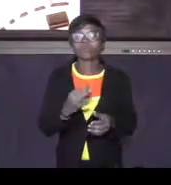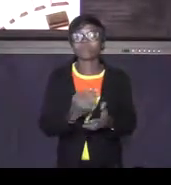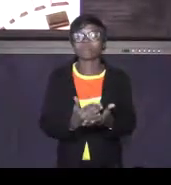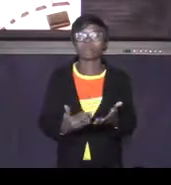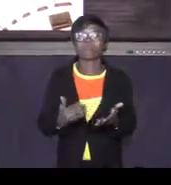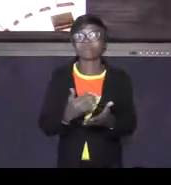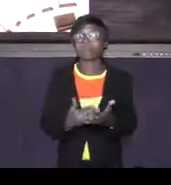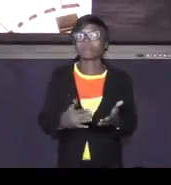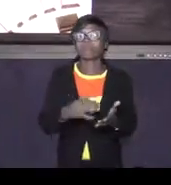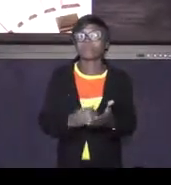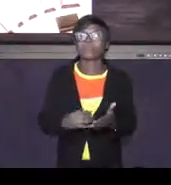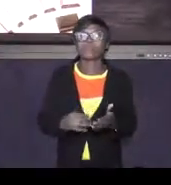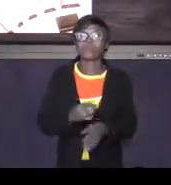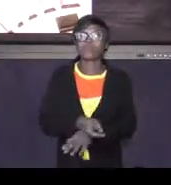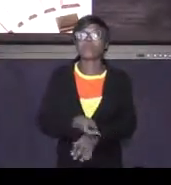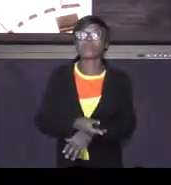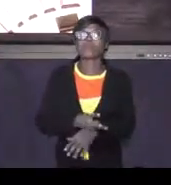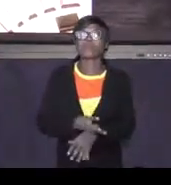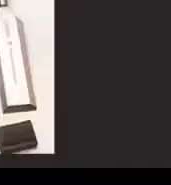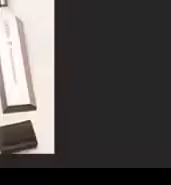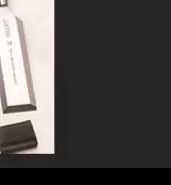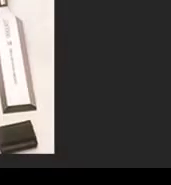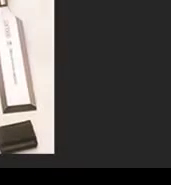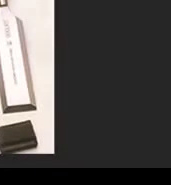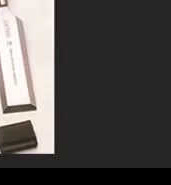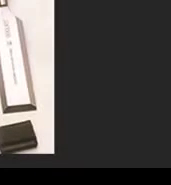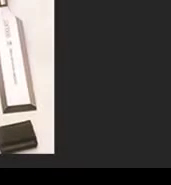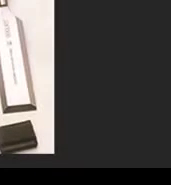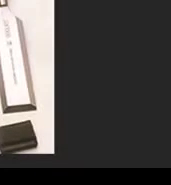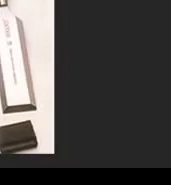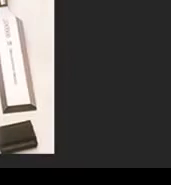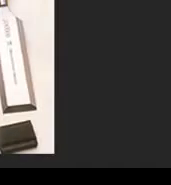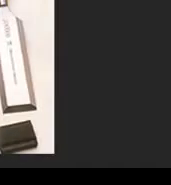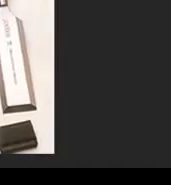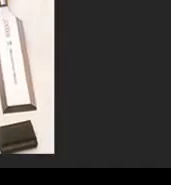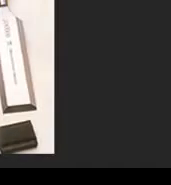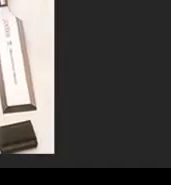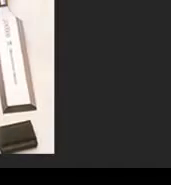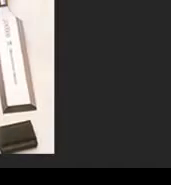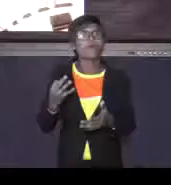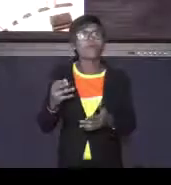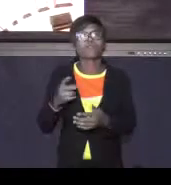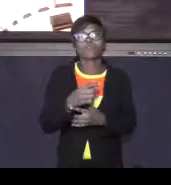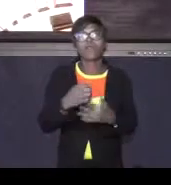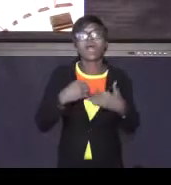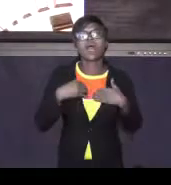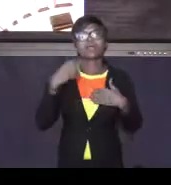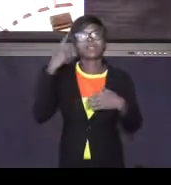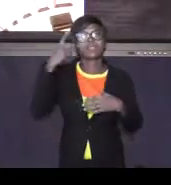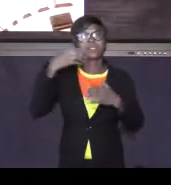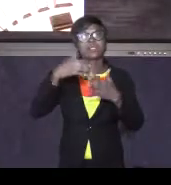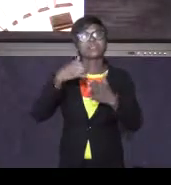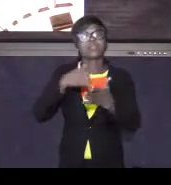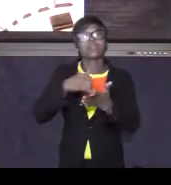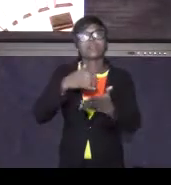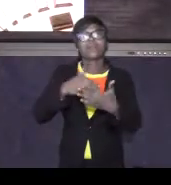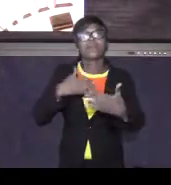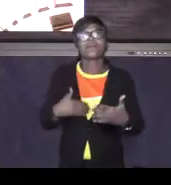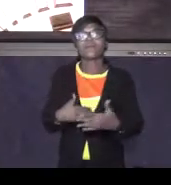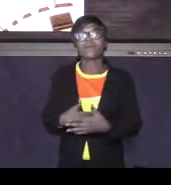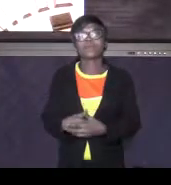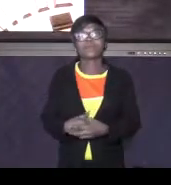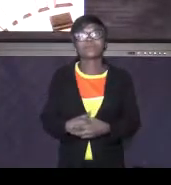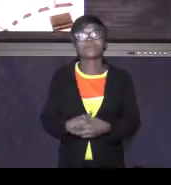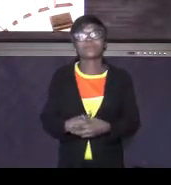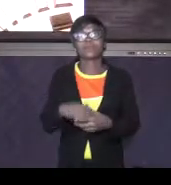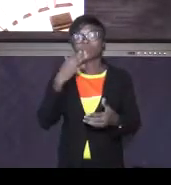example of chisel. Please look at it. I know some of you will have seen the chisel before.